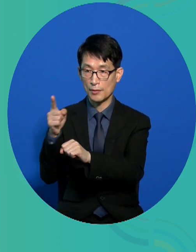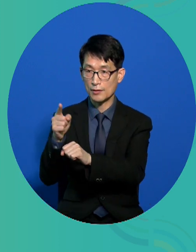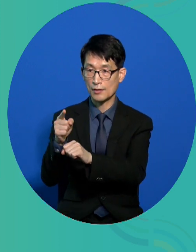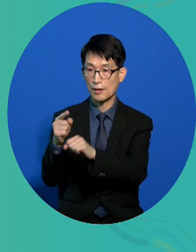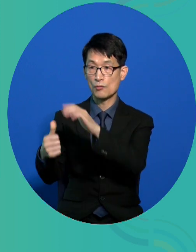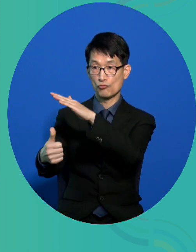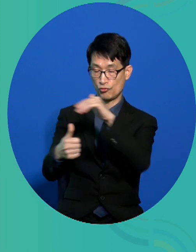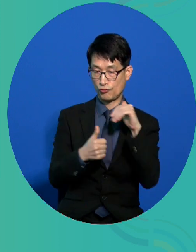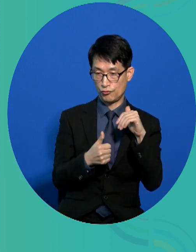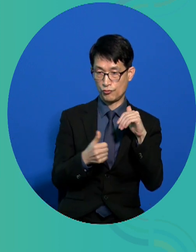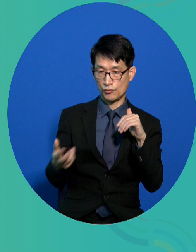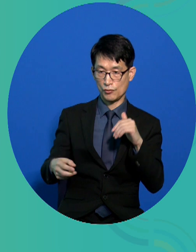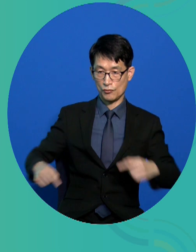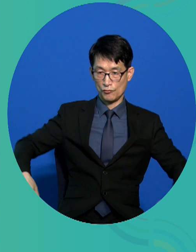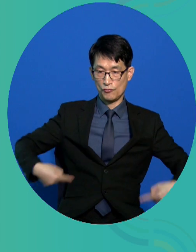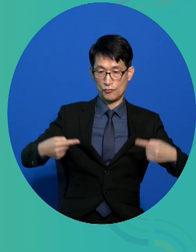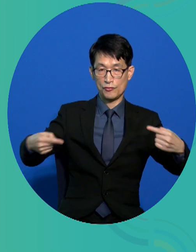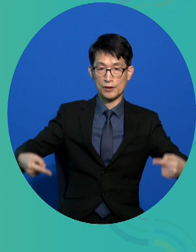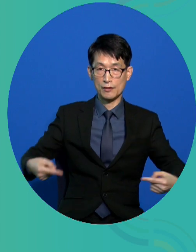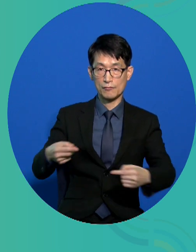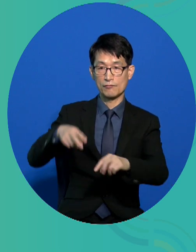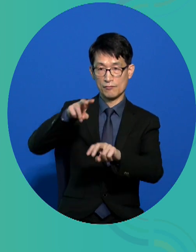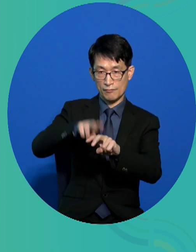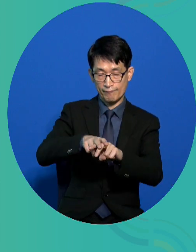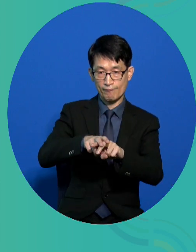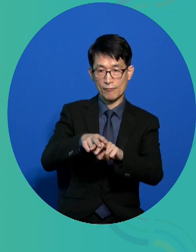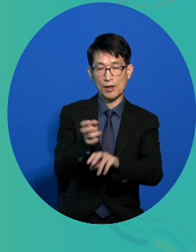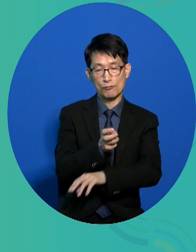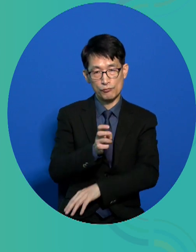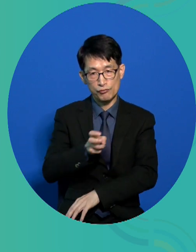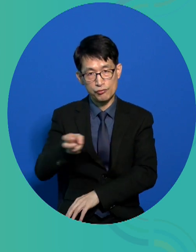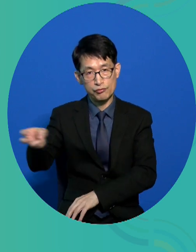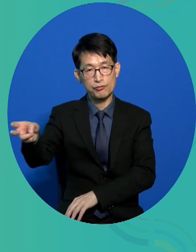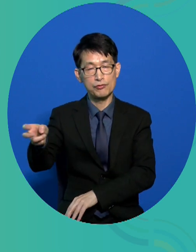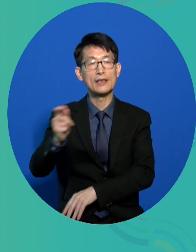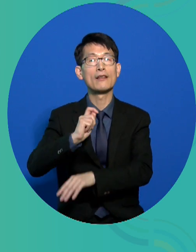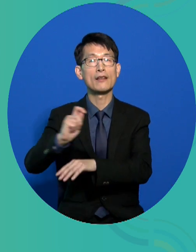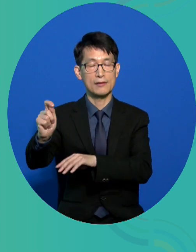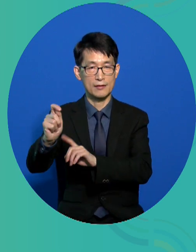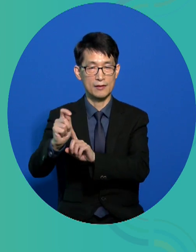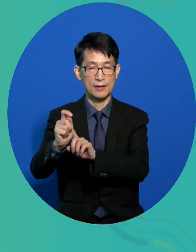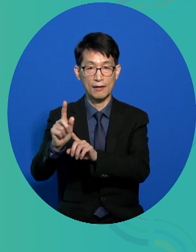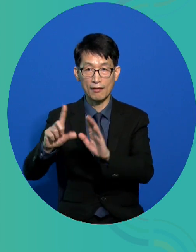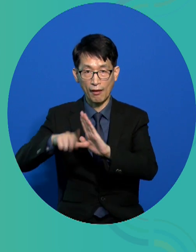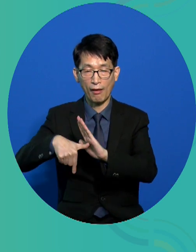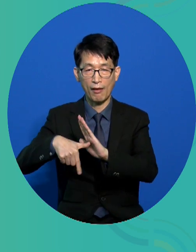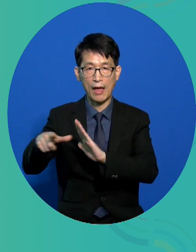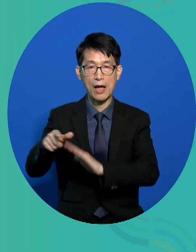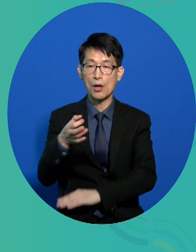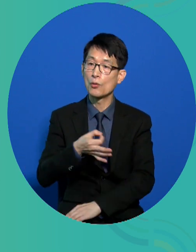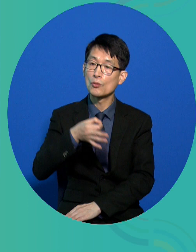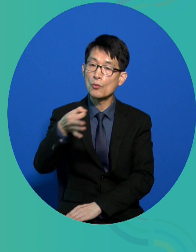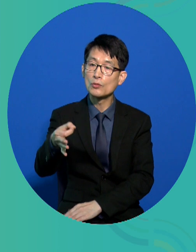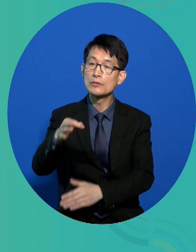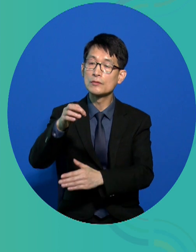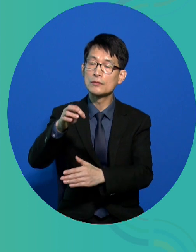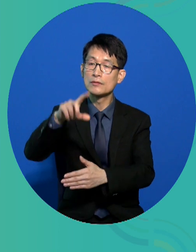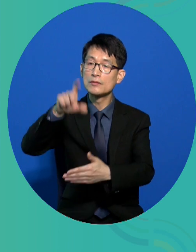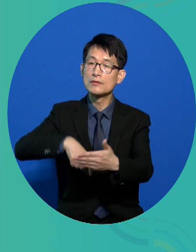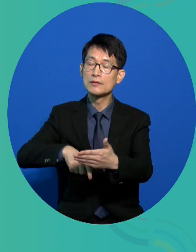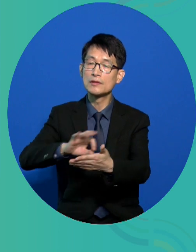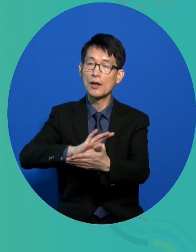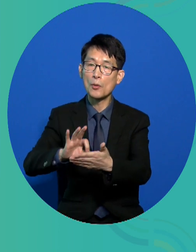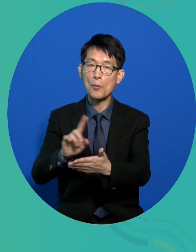for reservation, for calling, for notification, for payment. Different types